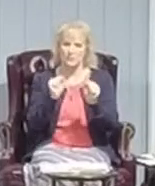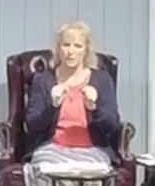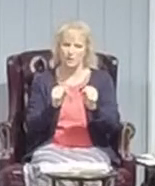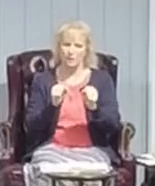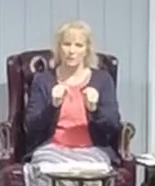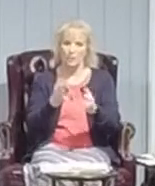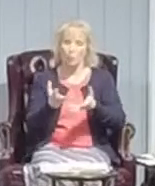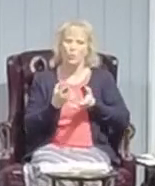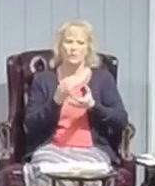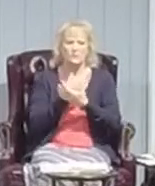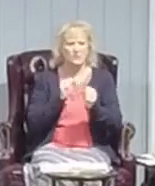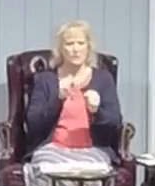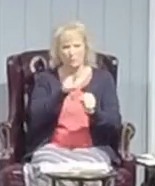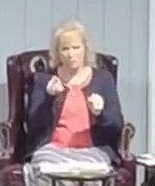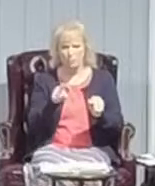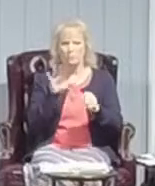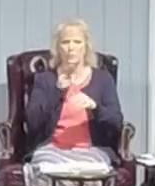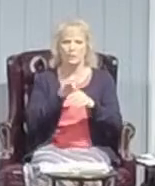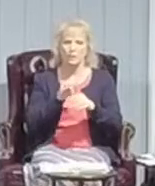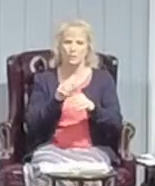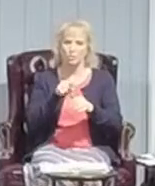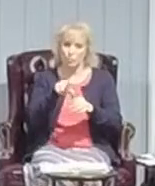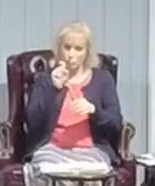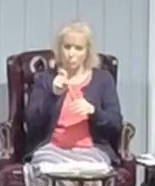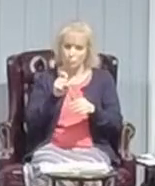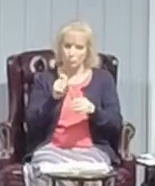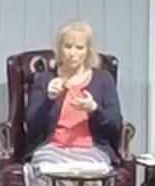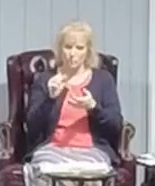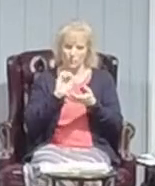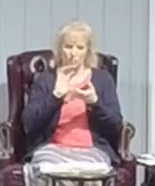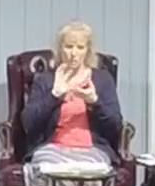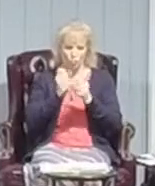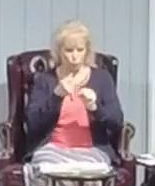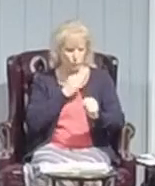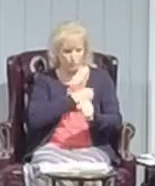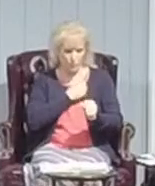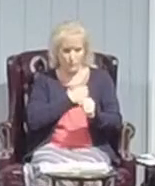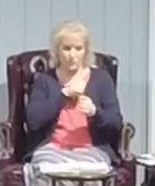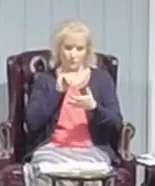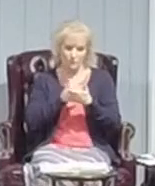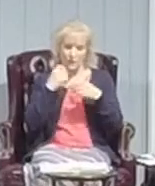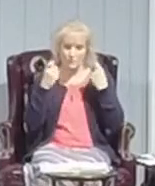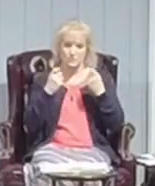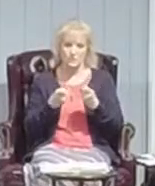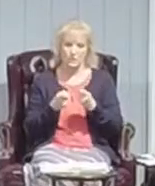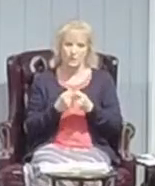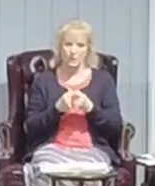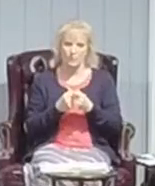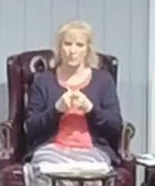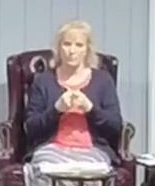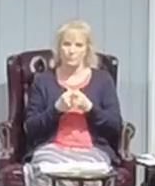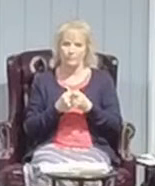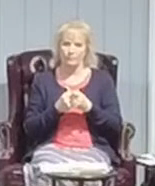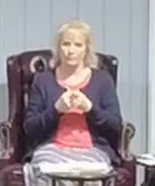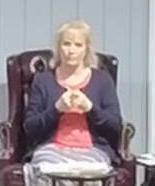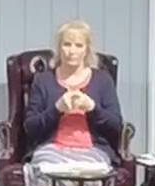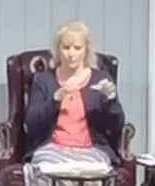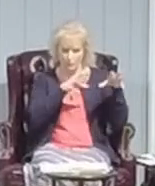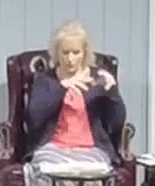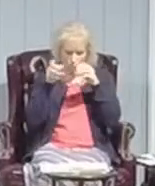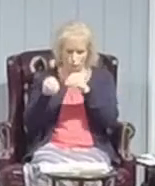you tonight. What you need to do, you need to repent of that sin that sent Him to the cross. You need to put your trust in